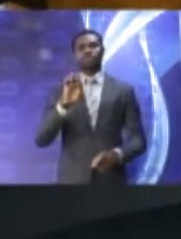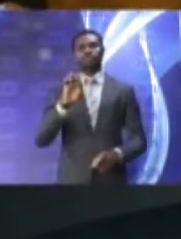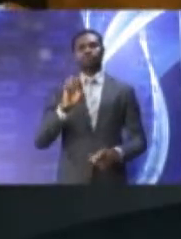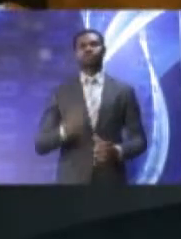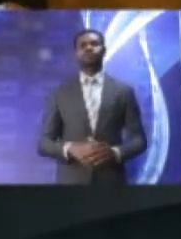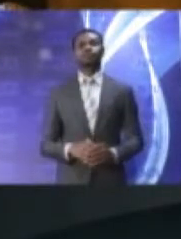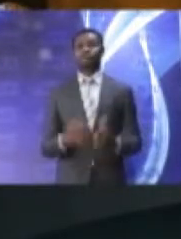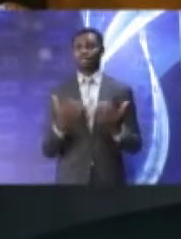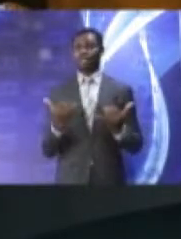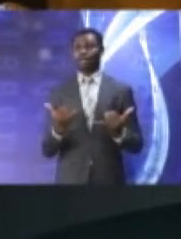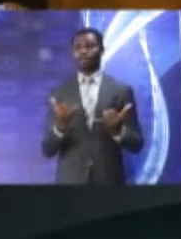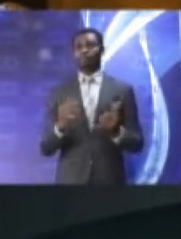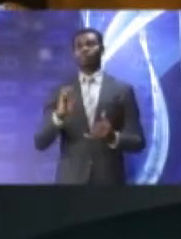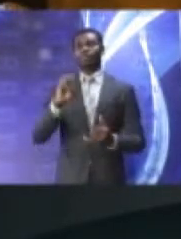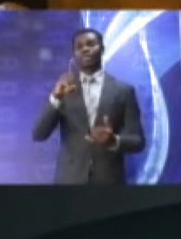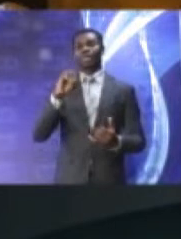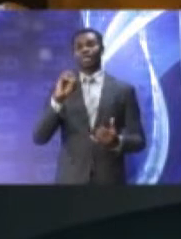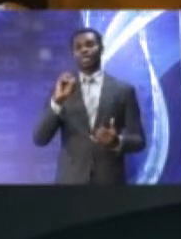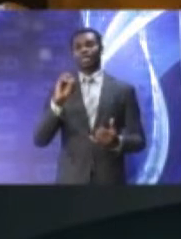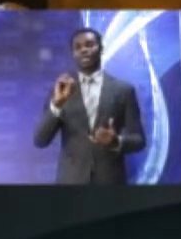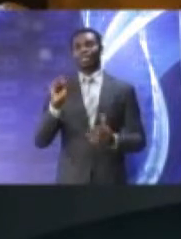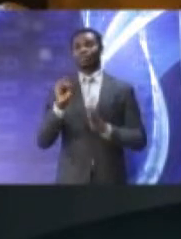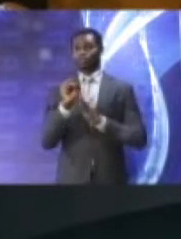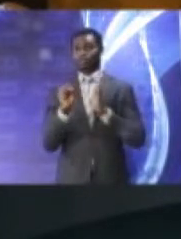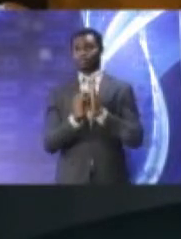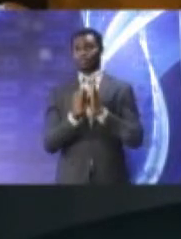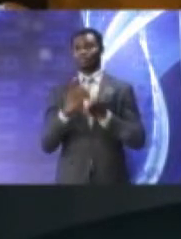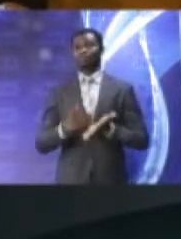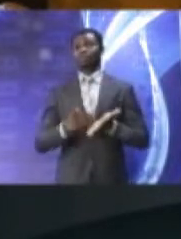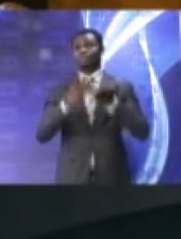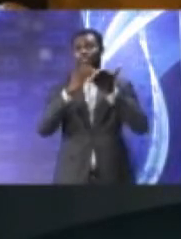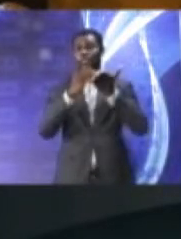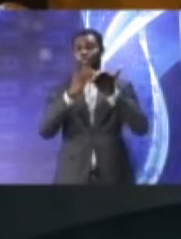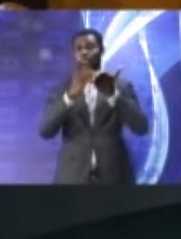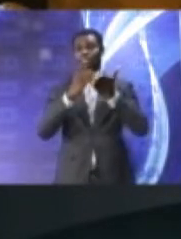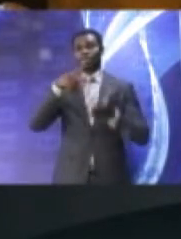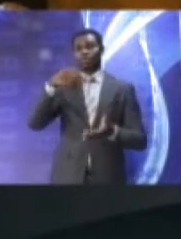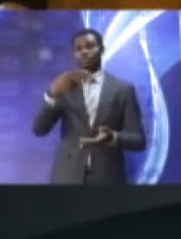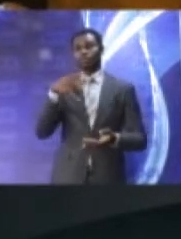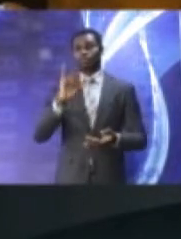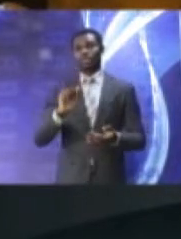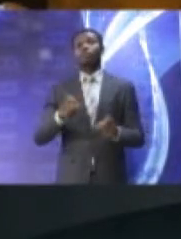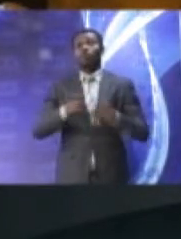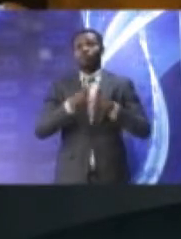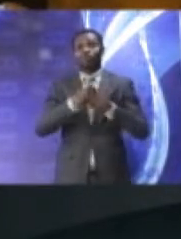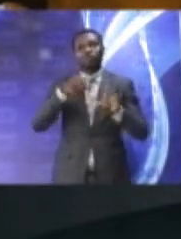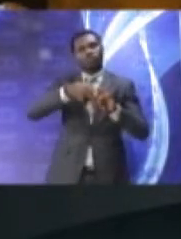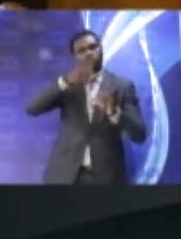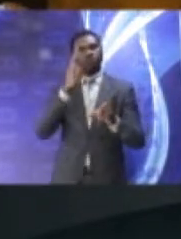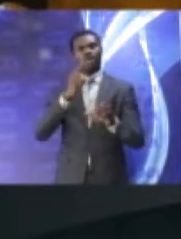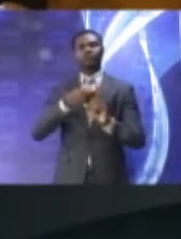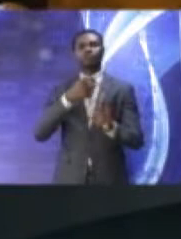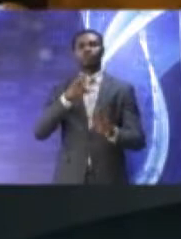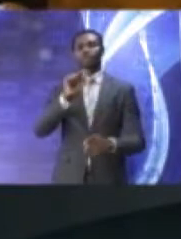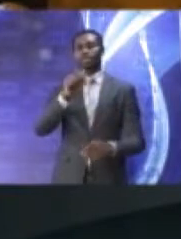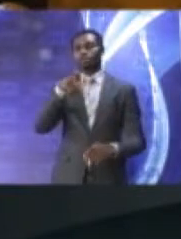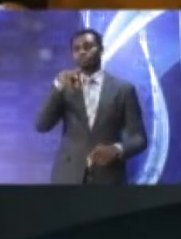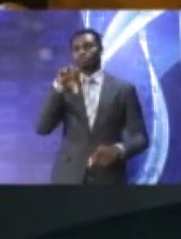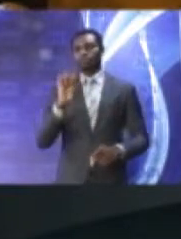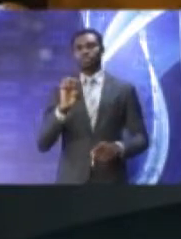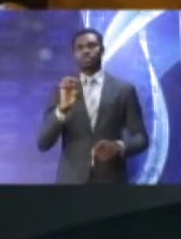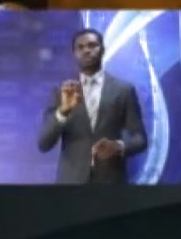Meanwhile, Edo State Deputy Governor Philip Shaibu has also announced his resignation from APC at the Government House in Benin. And